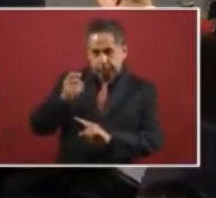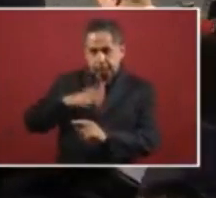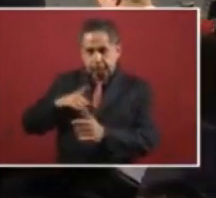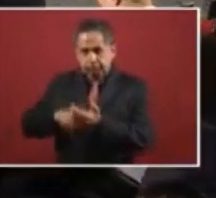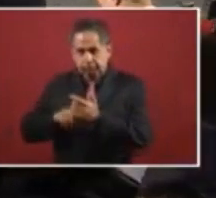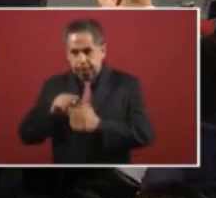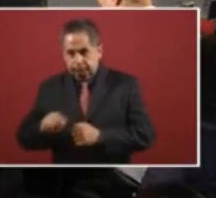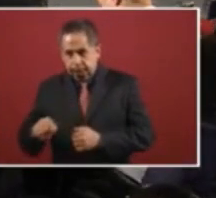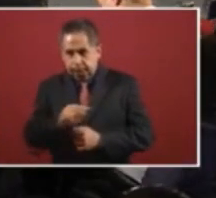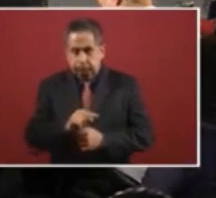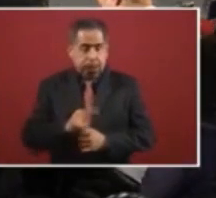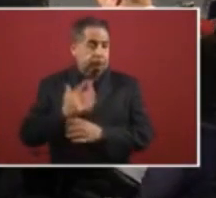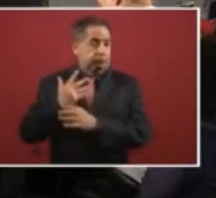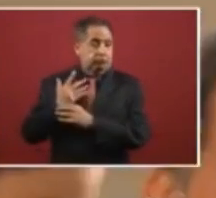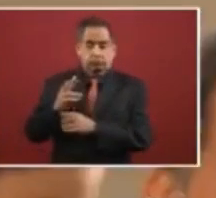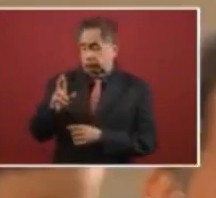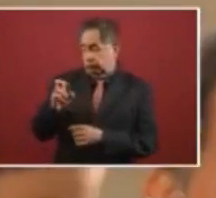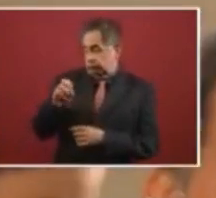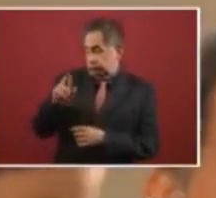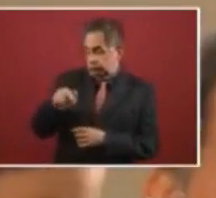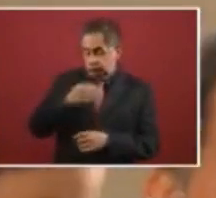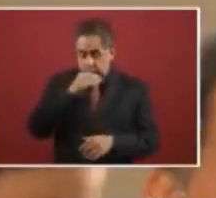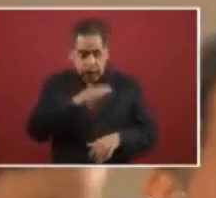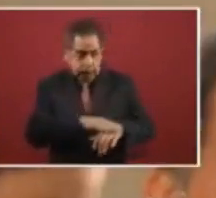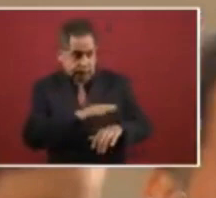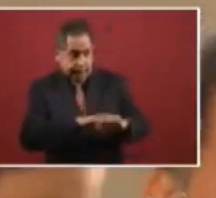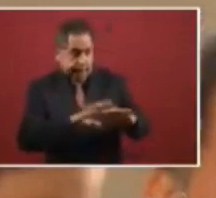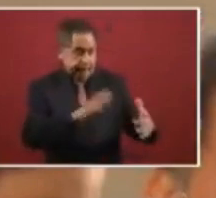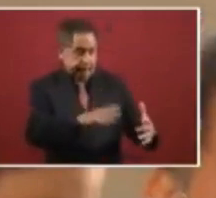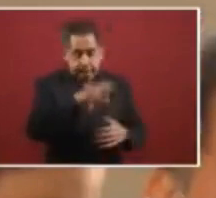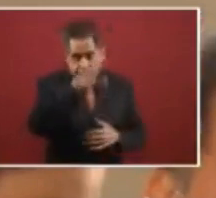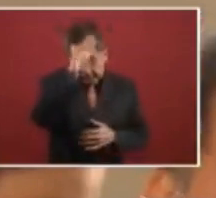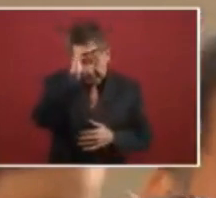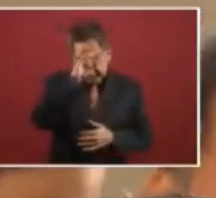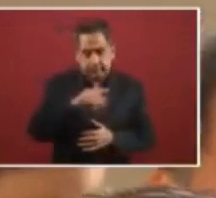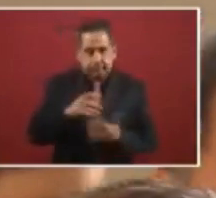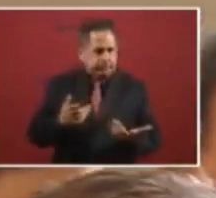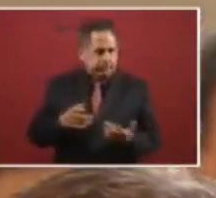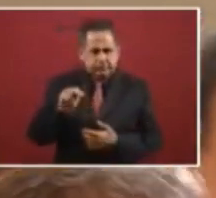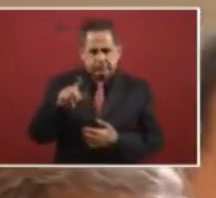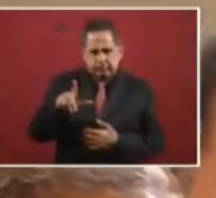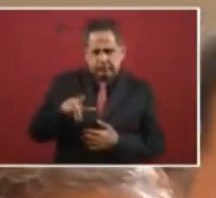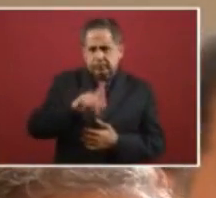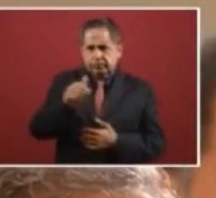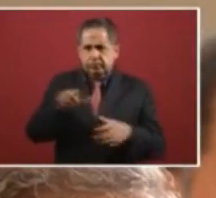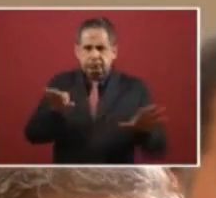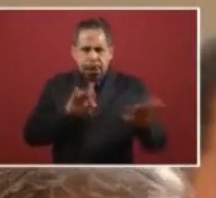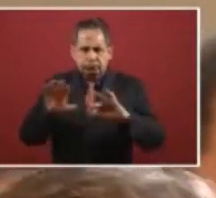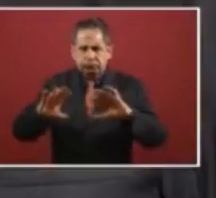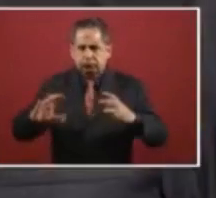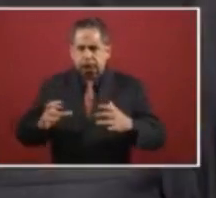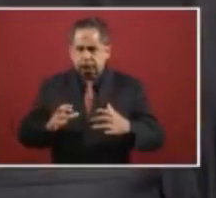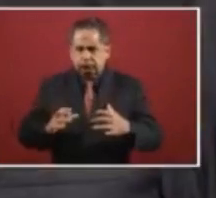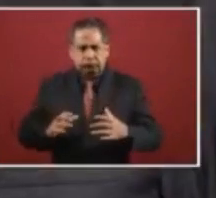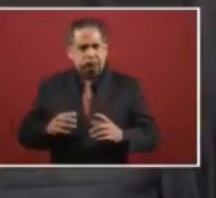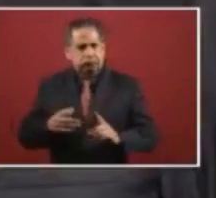I was not sure of. So that was the message that Roma had given. And then he talked about the committee.